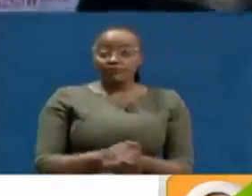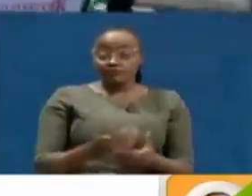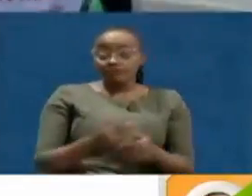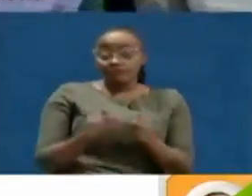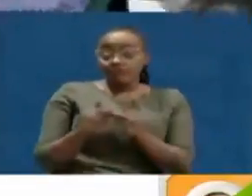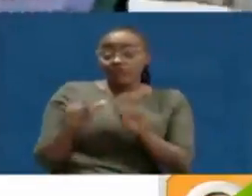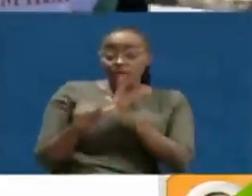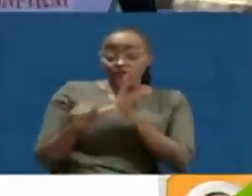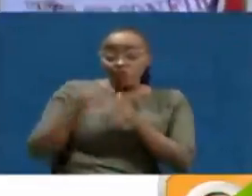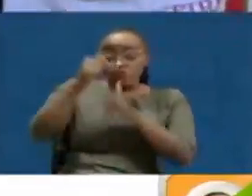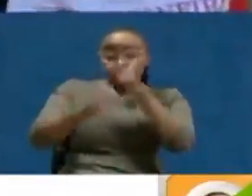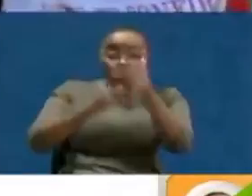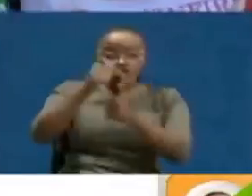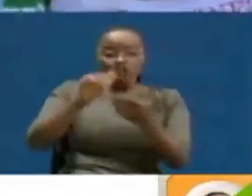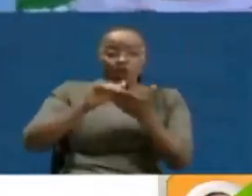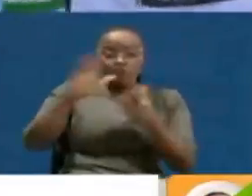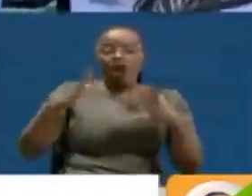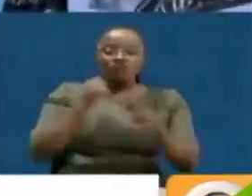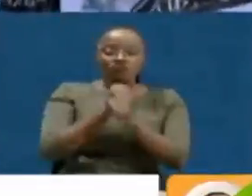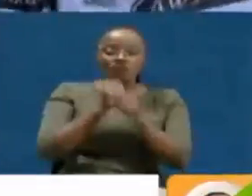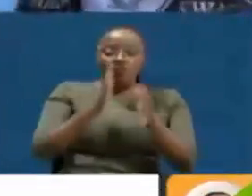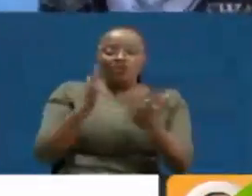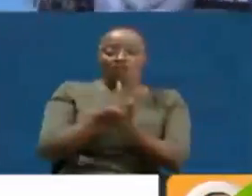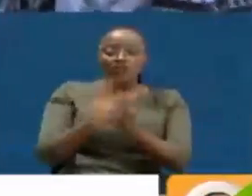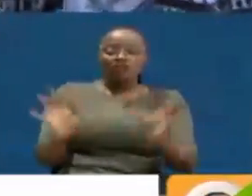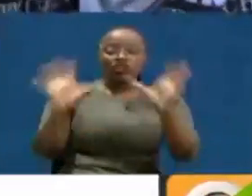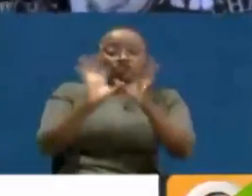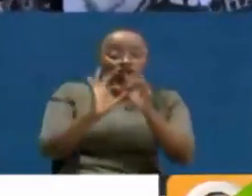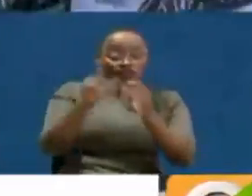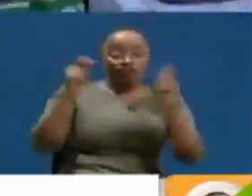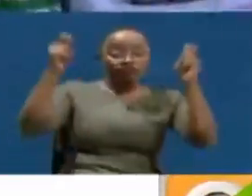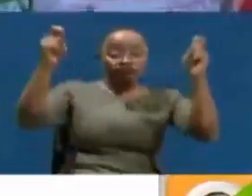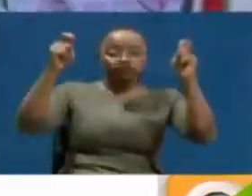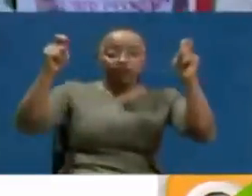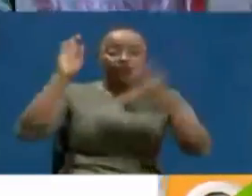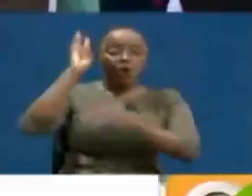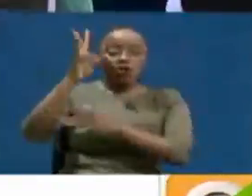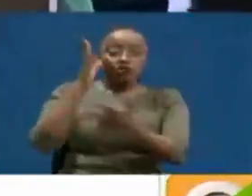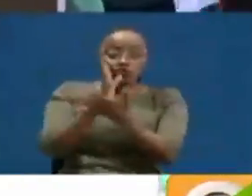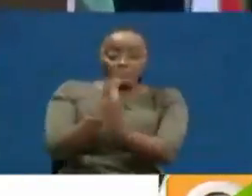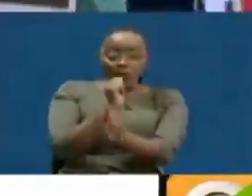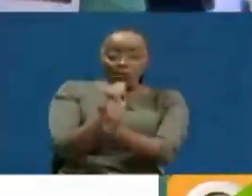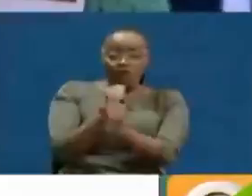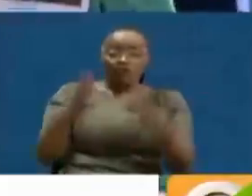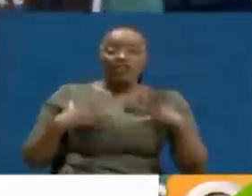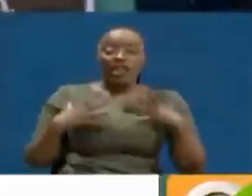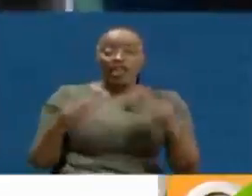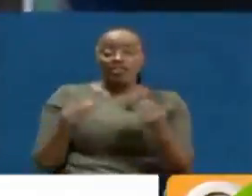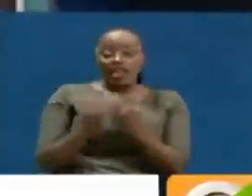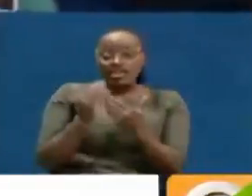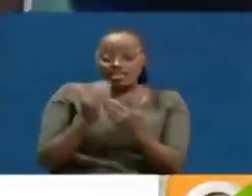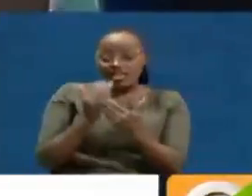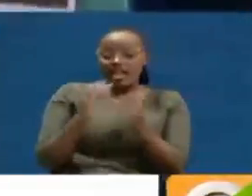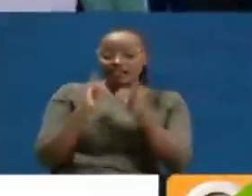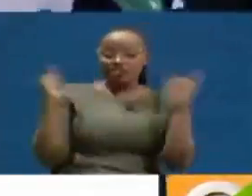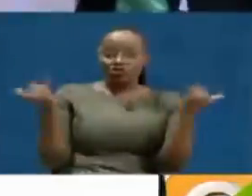As the crisis deepens, more workers in the sector have joined the strike, threatening to paralyze operations in healthcare facilities. The